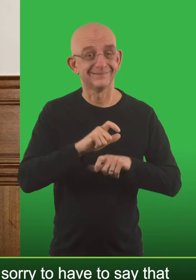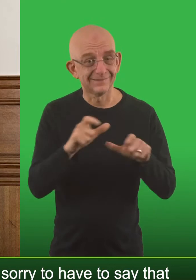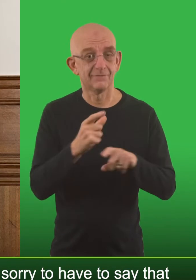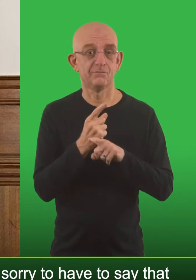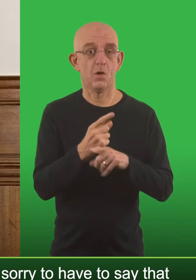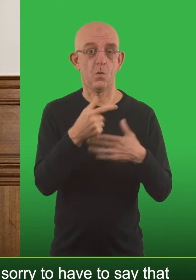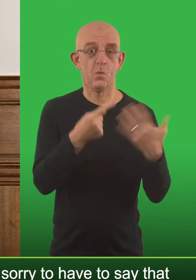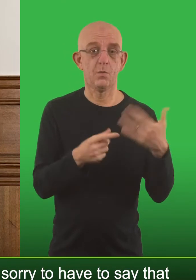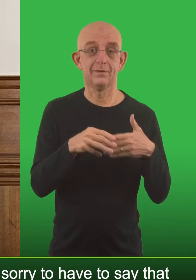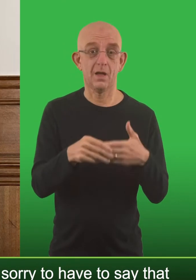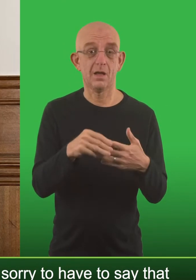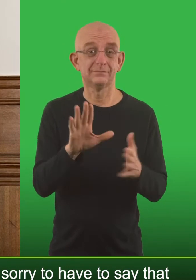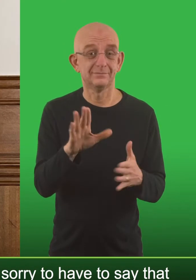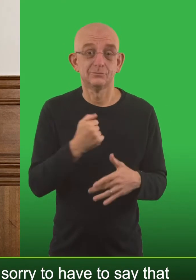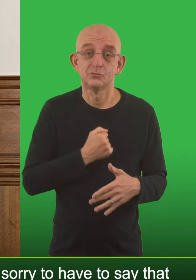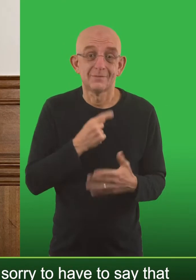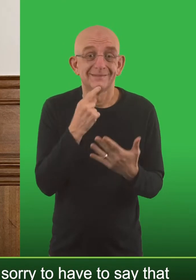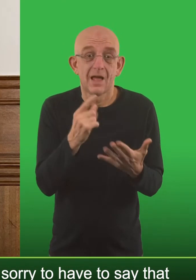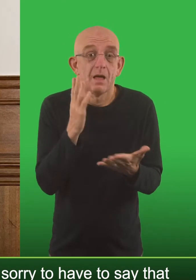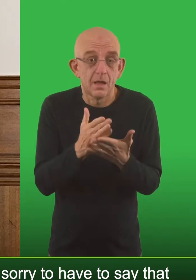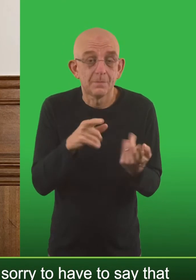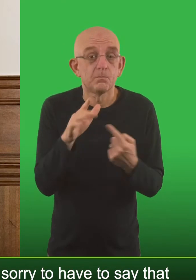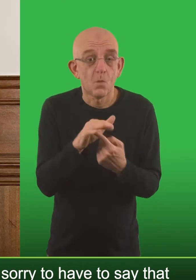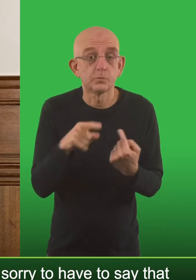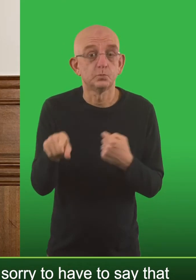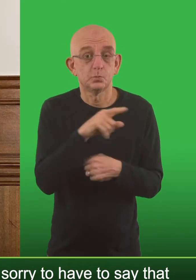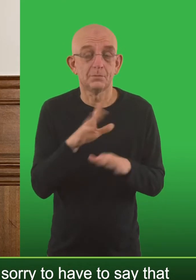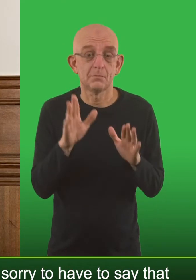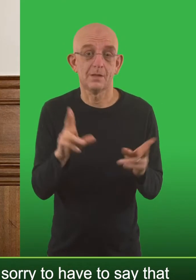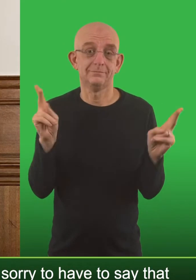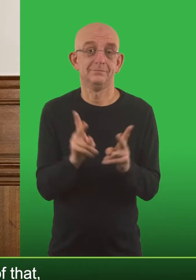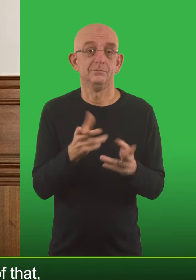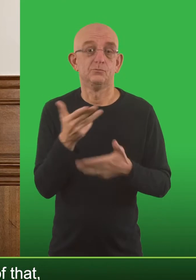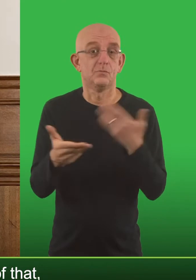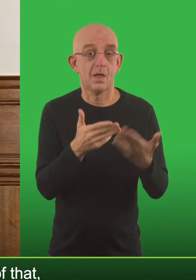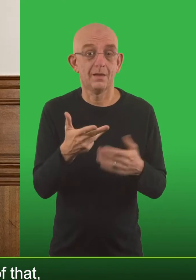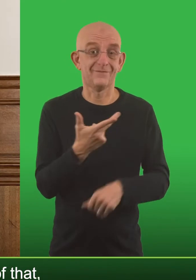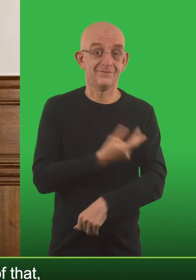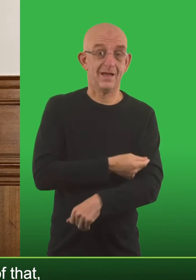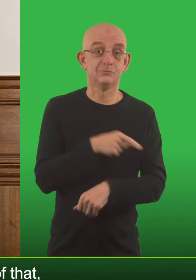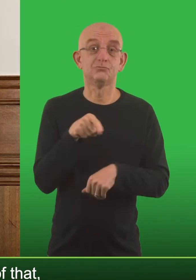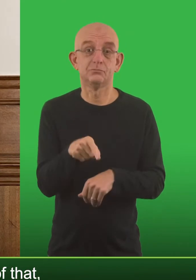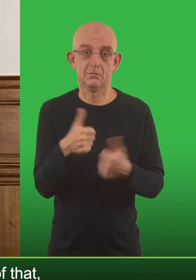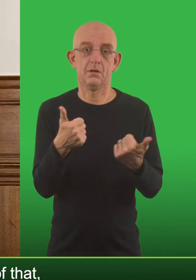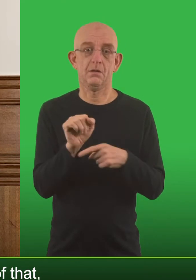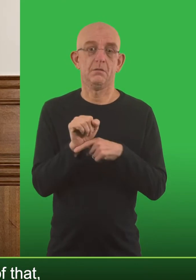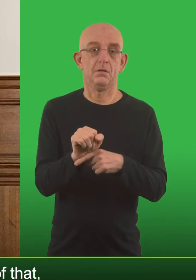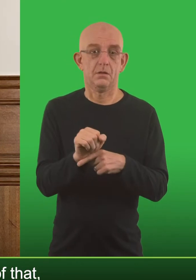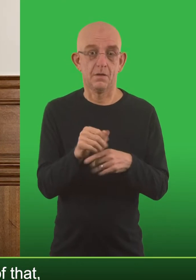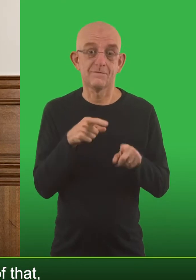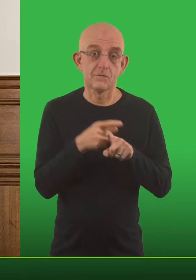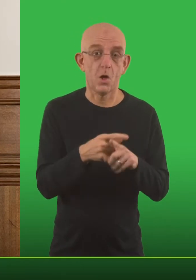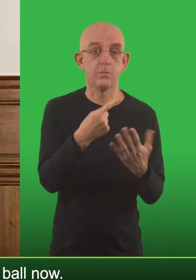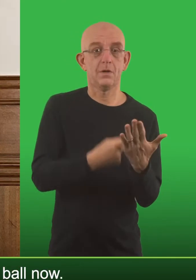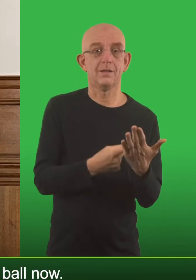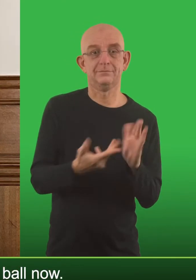the guidance, and I'm sorry to have to say that, but it's important that we do all we can to reduce the spread. Being vaccinated is part of that, following the guidance is the other part of